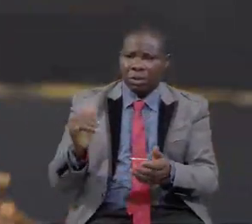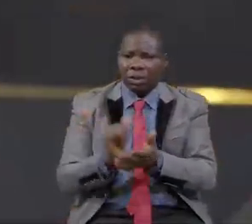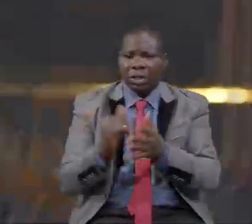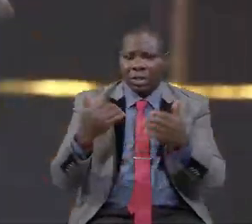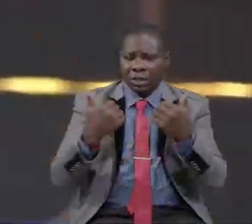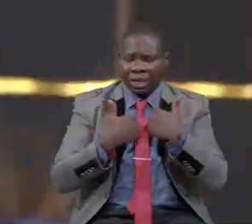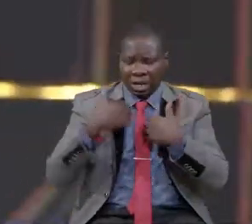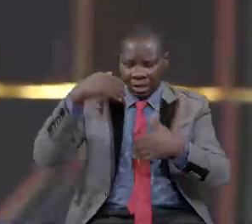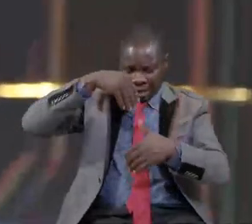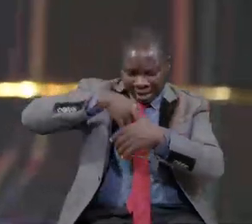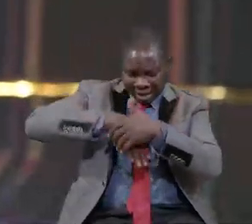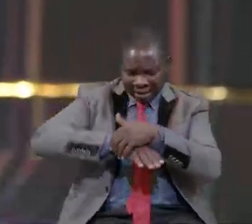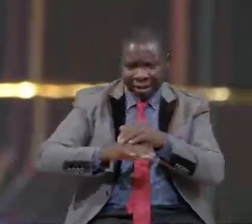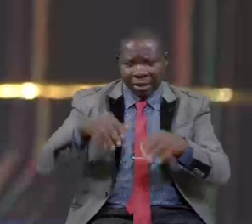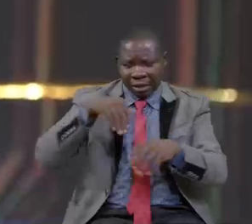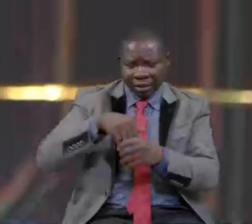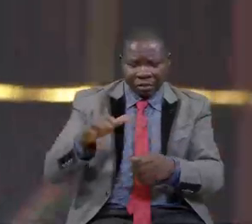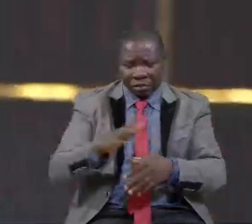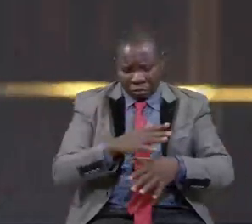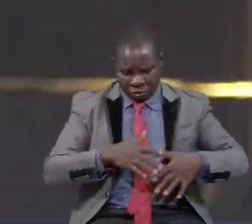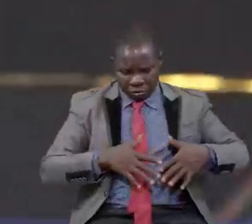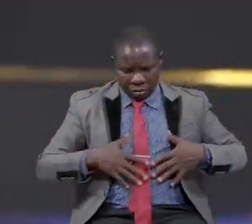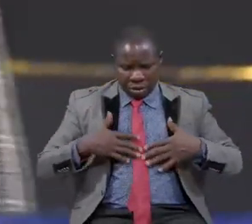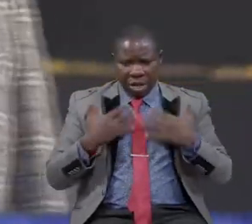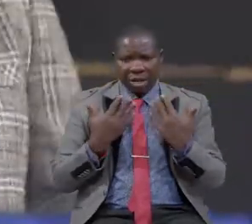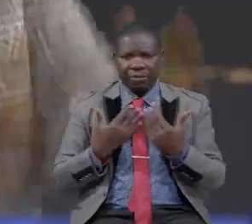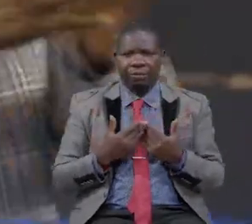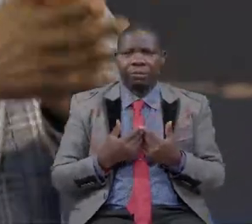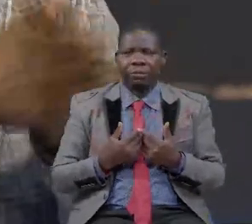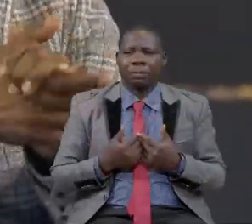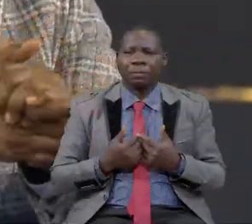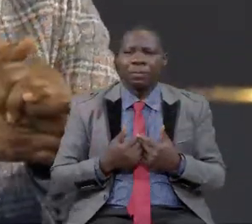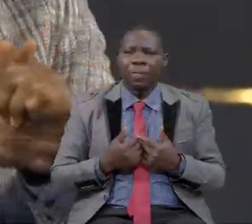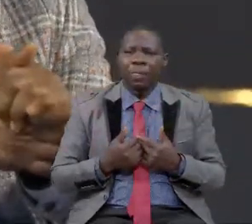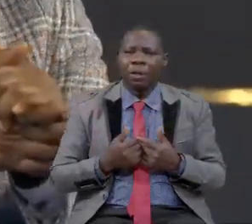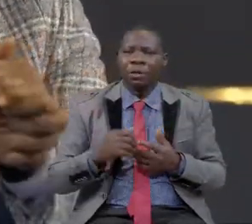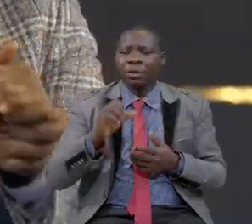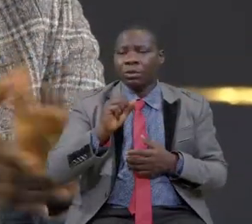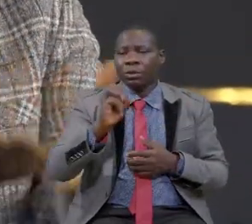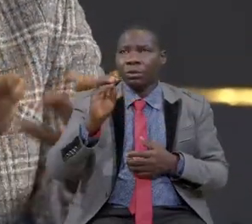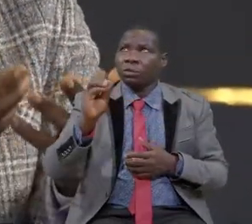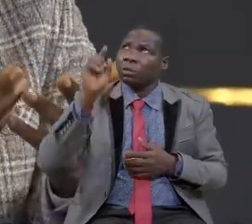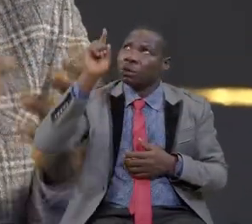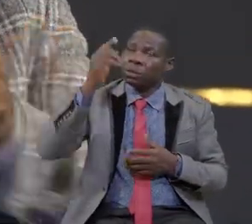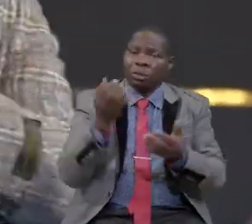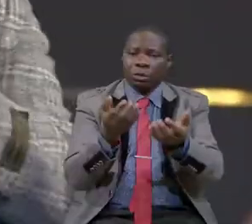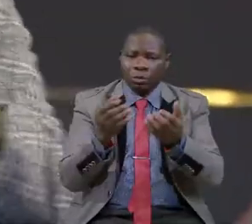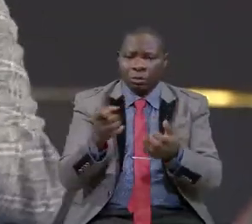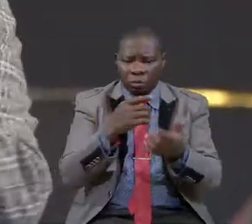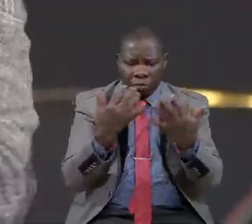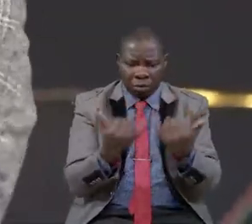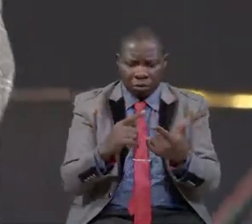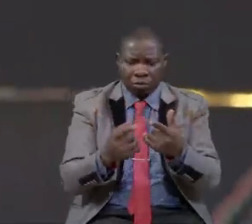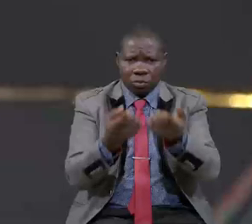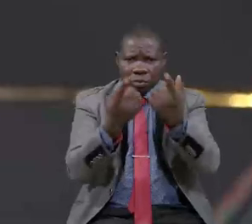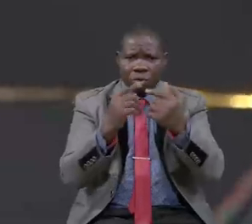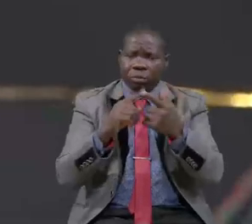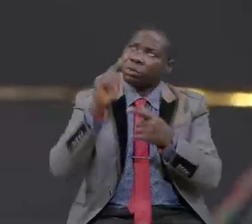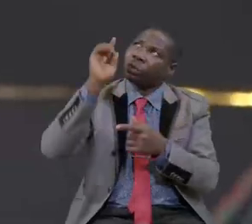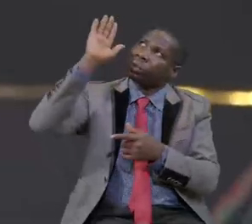entered into your life. And so he wants you now to come unto him. Turn